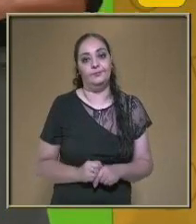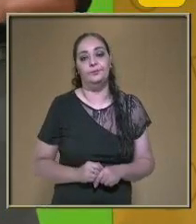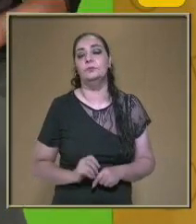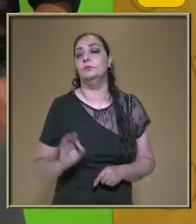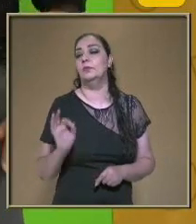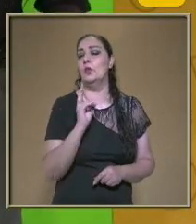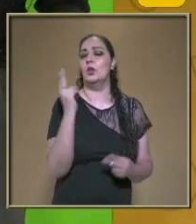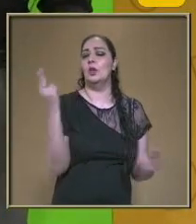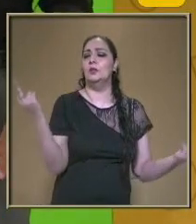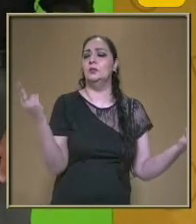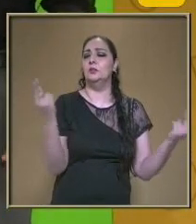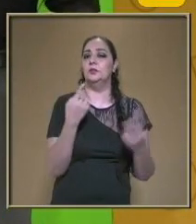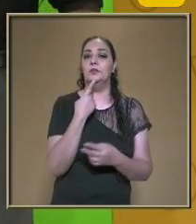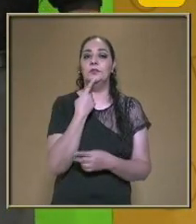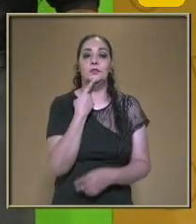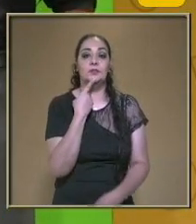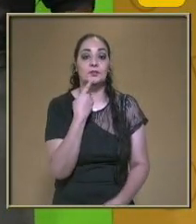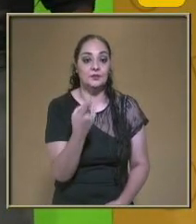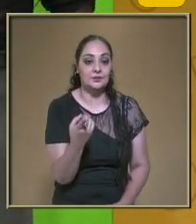to express